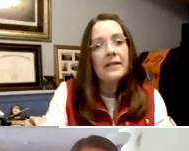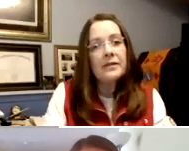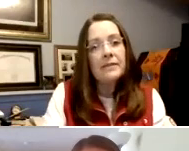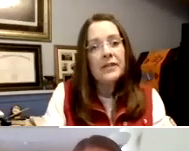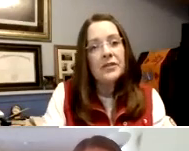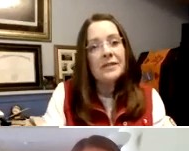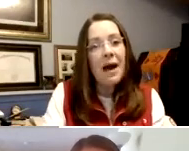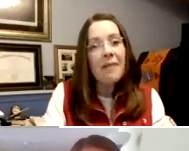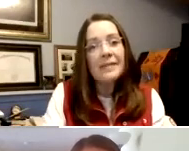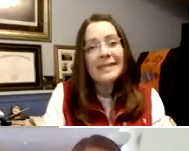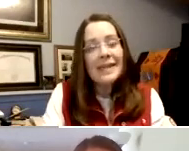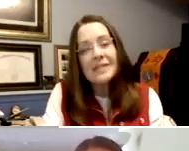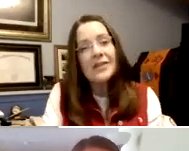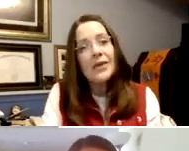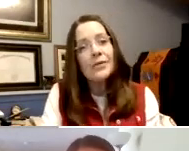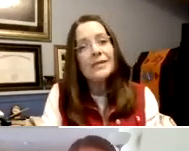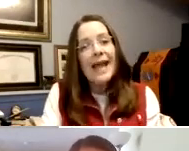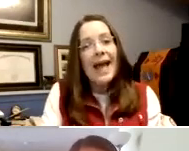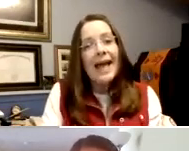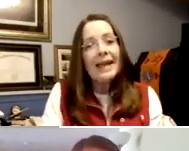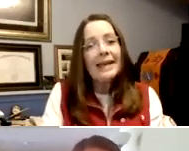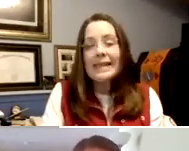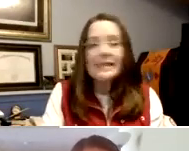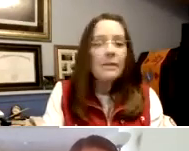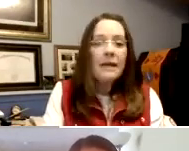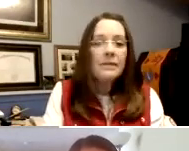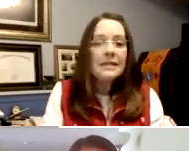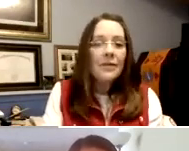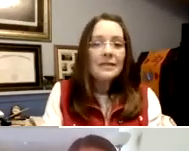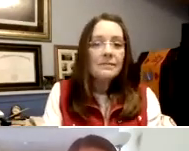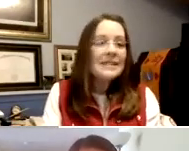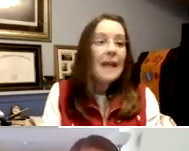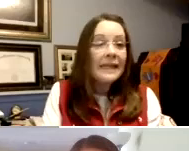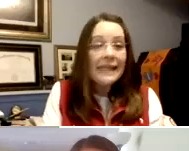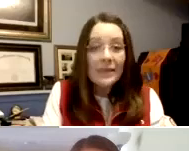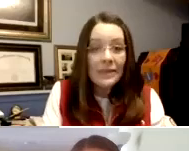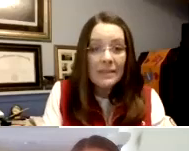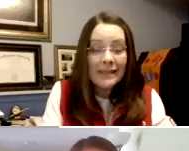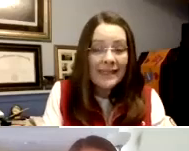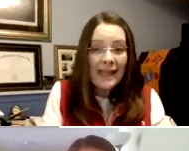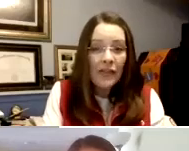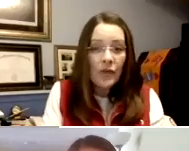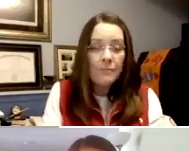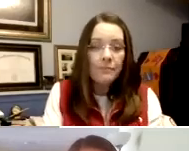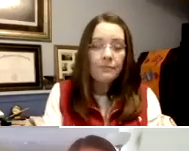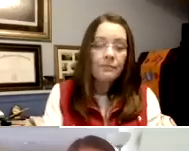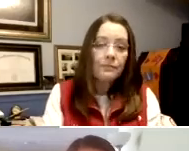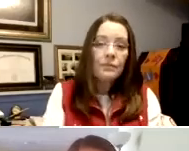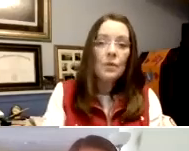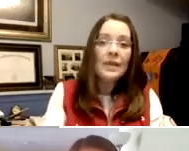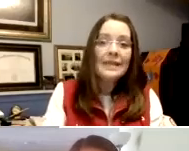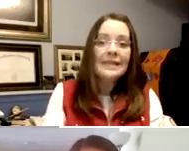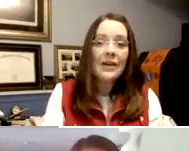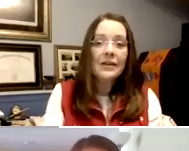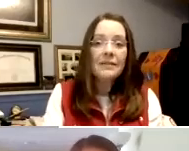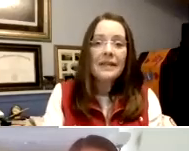in the first picture, his mom is touching his nose, and this little baby is not blinking in response to that threat. We